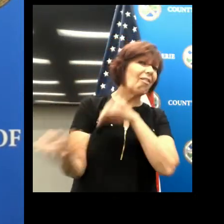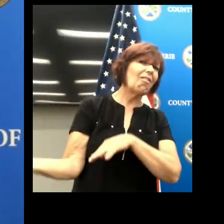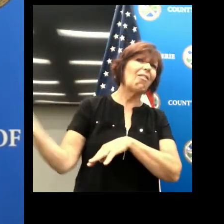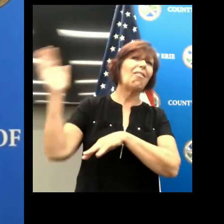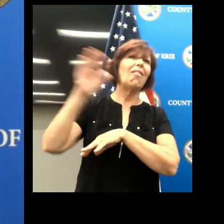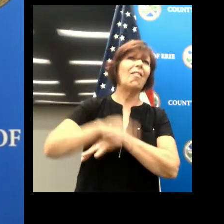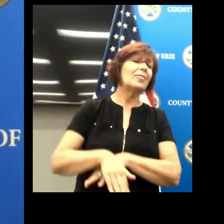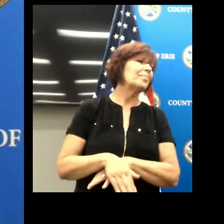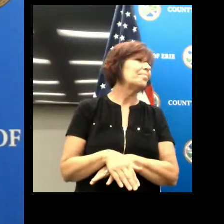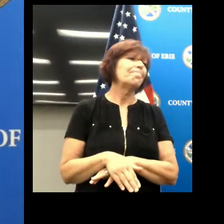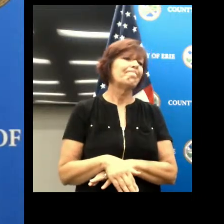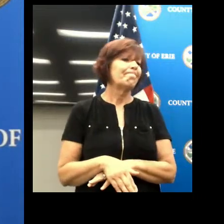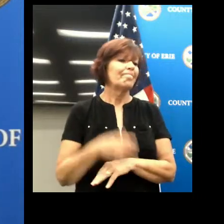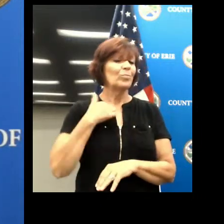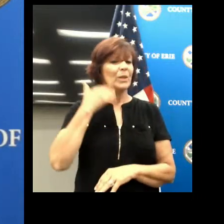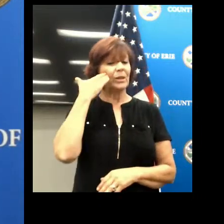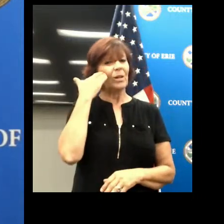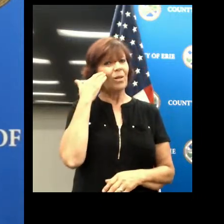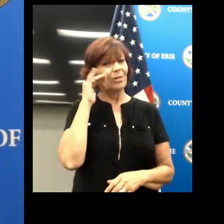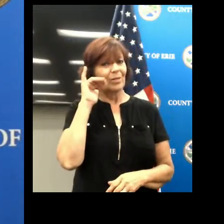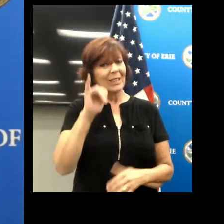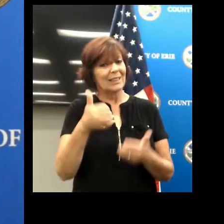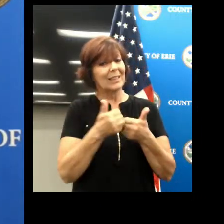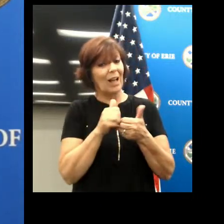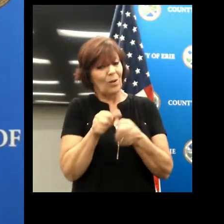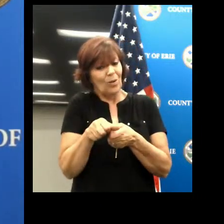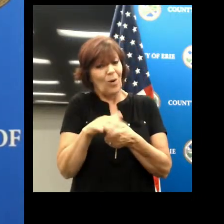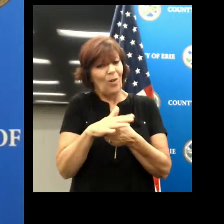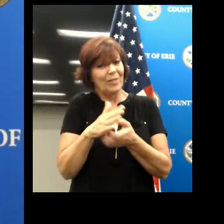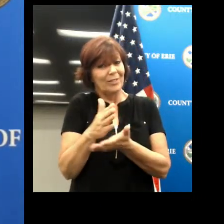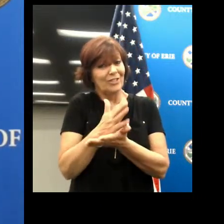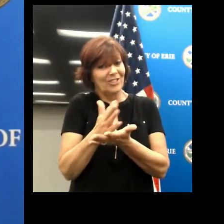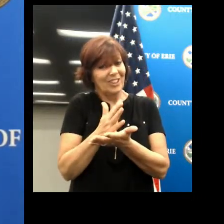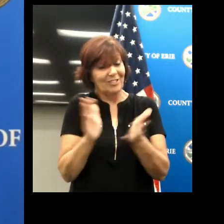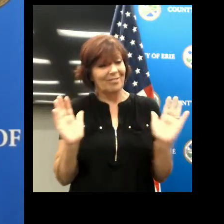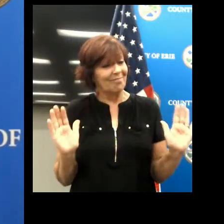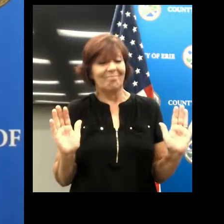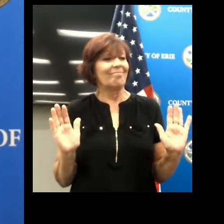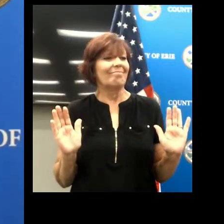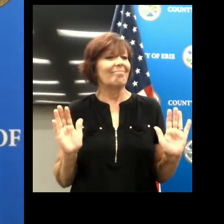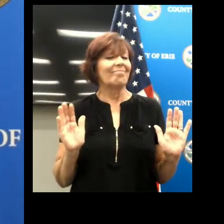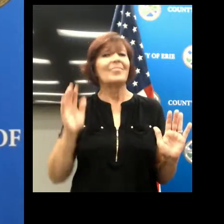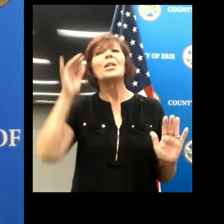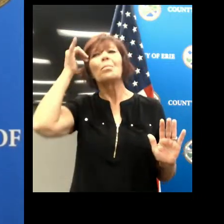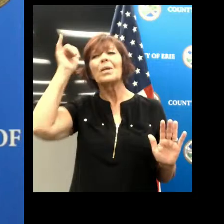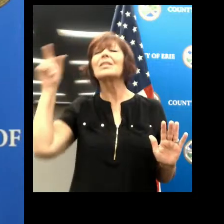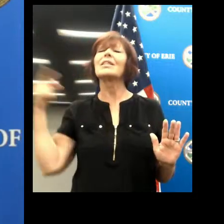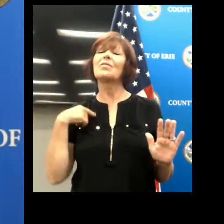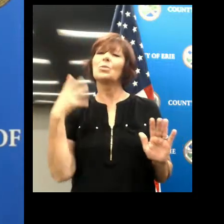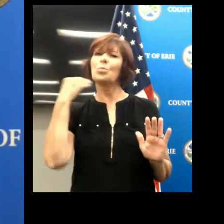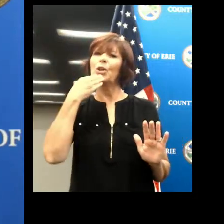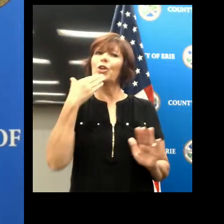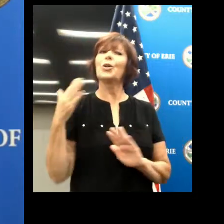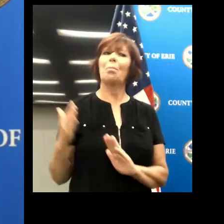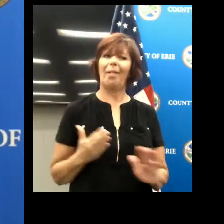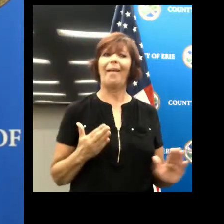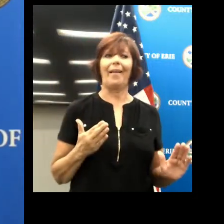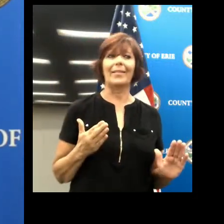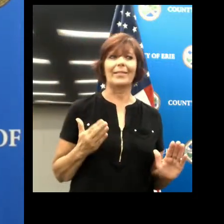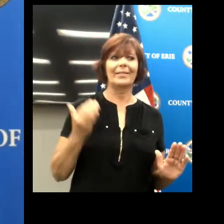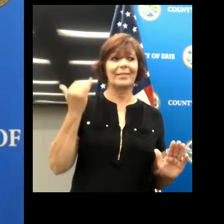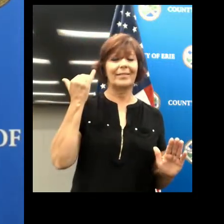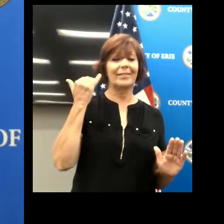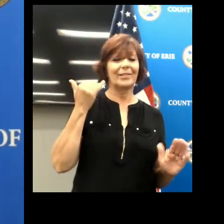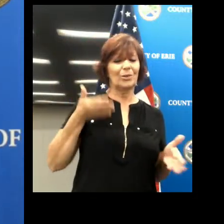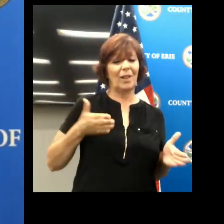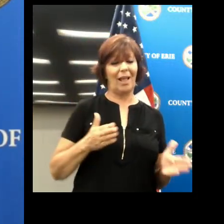periods. And we know that's how COVID is shared. I think the Bills have a pretty good plan if they can get fans back